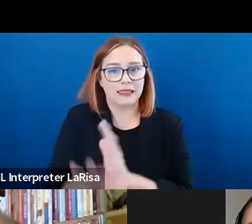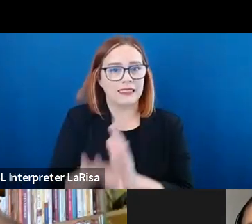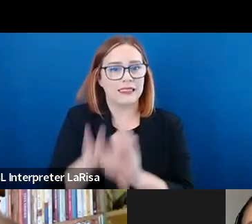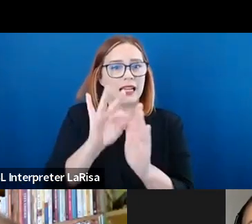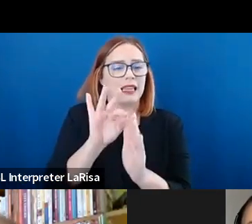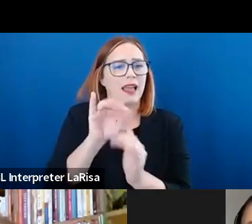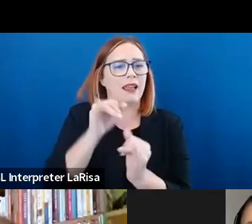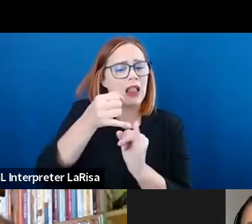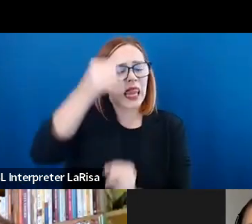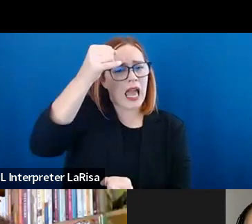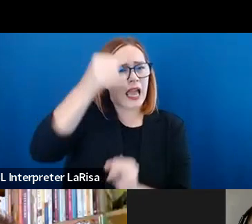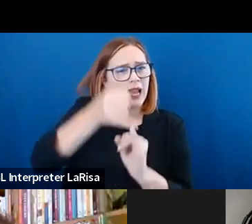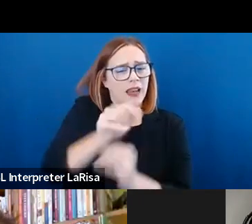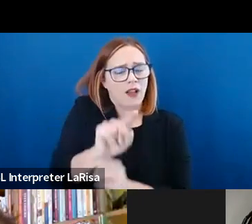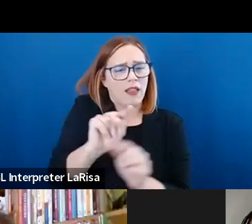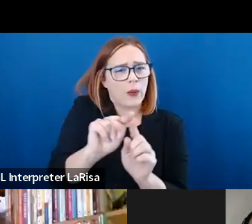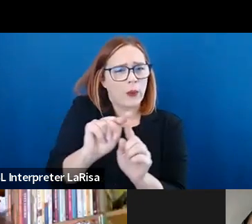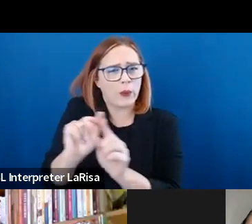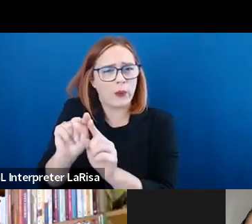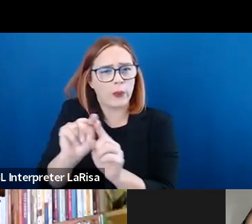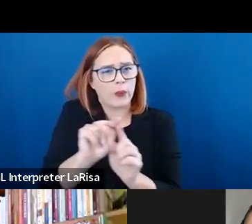make slides larger or smaller.